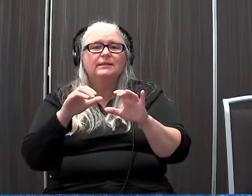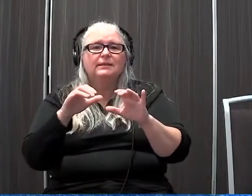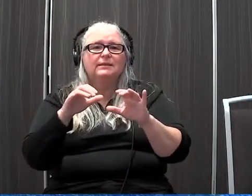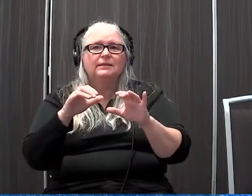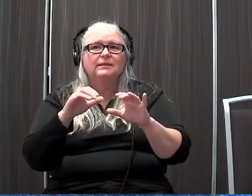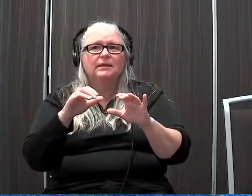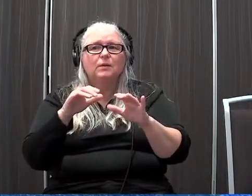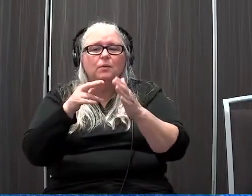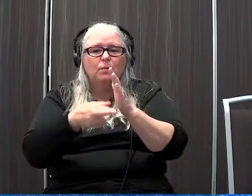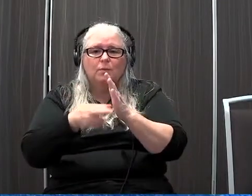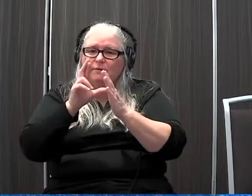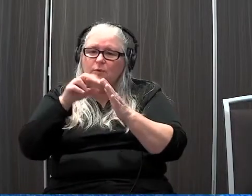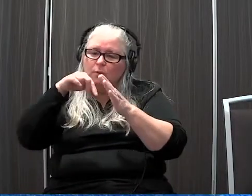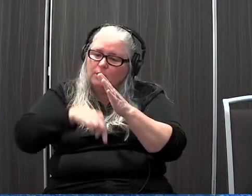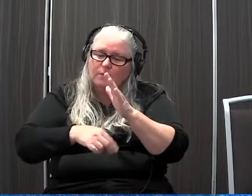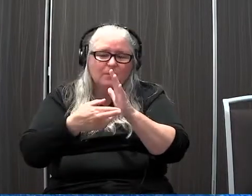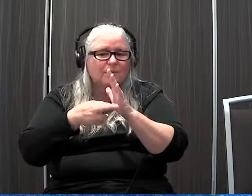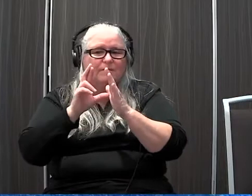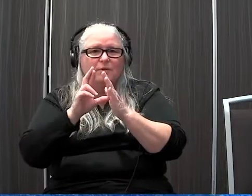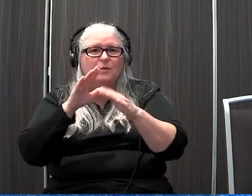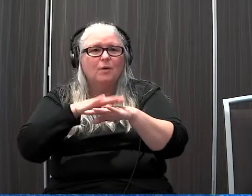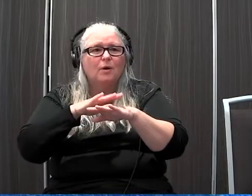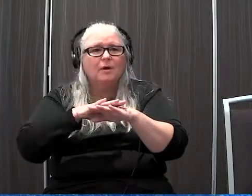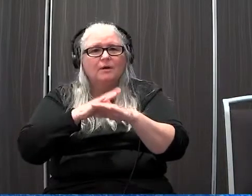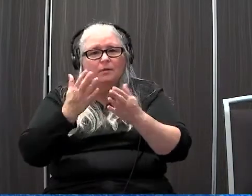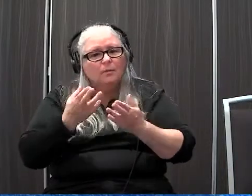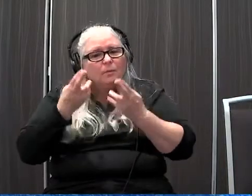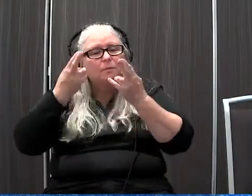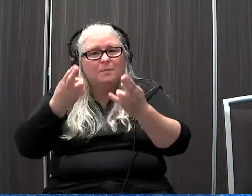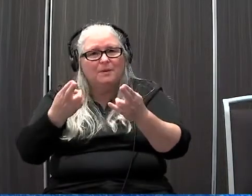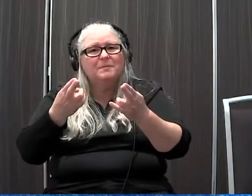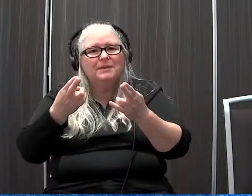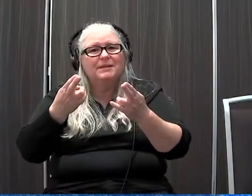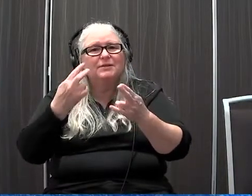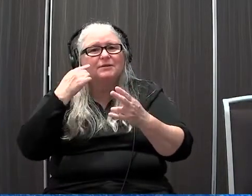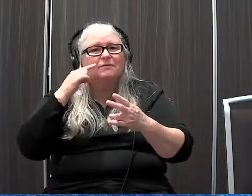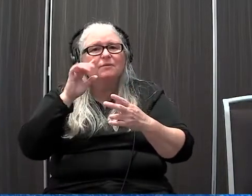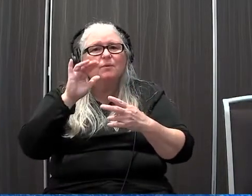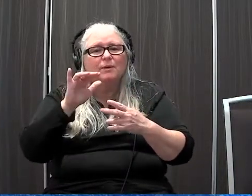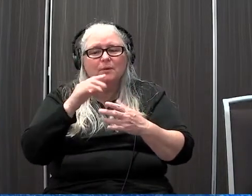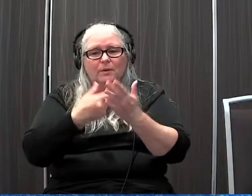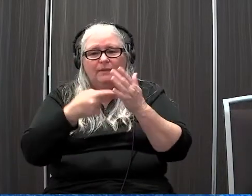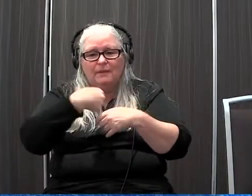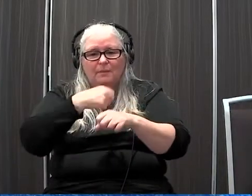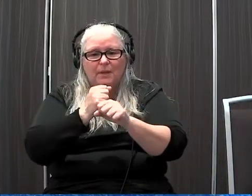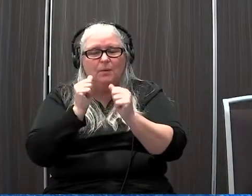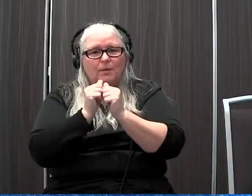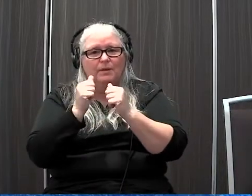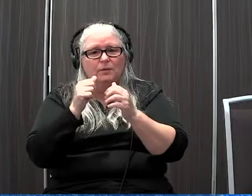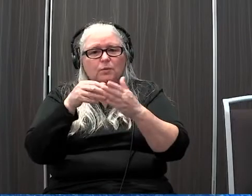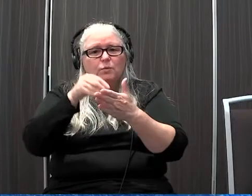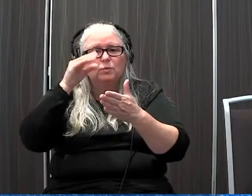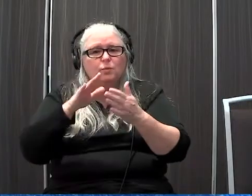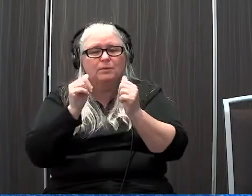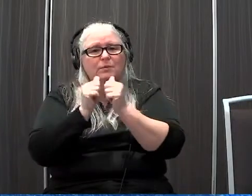literature review on all of the professional recommendations for that professionals have made for students with charge, and then I kind of brought it